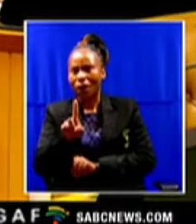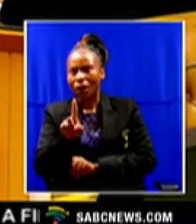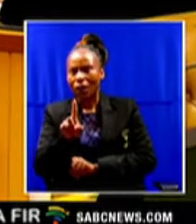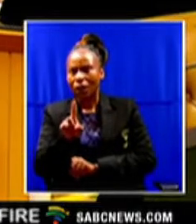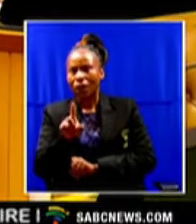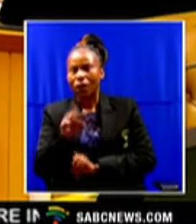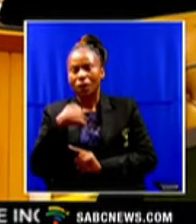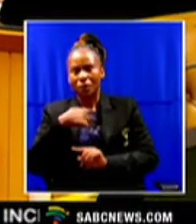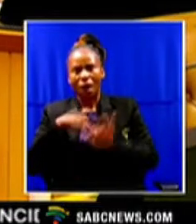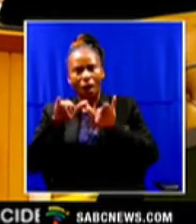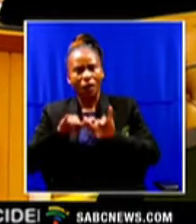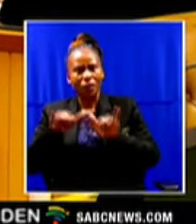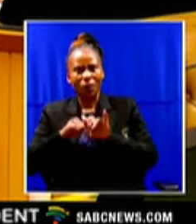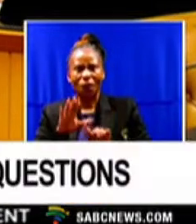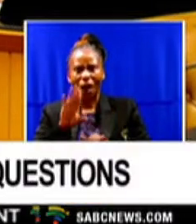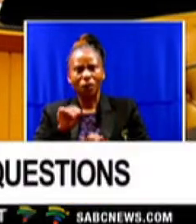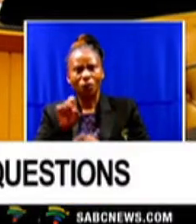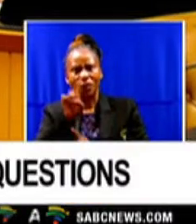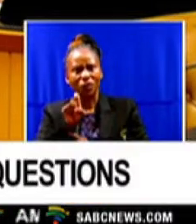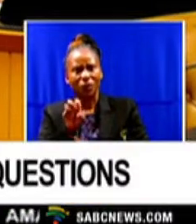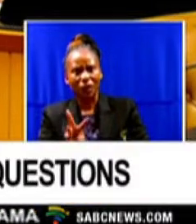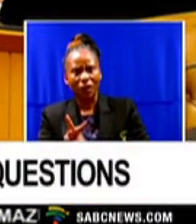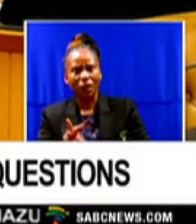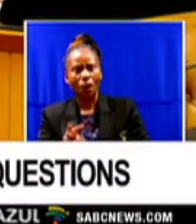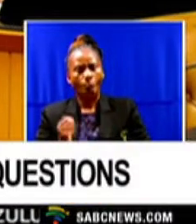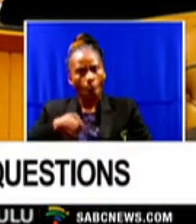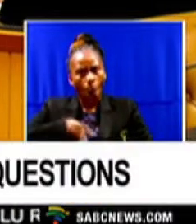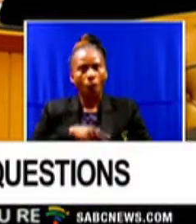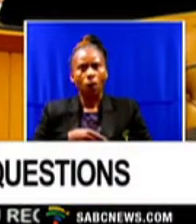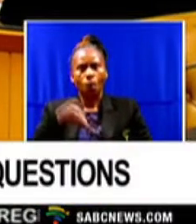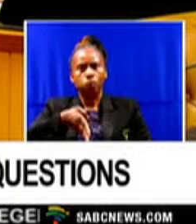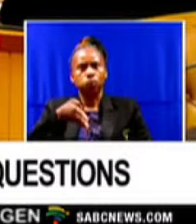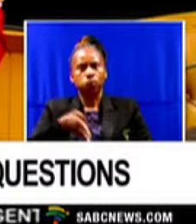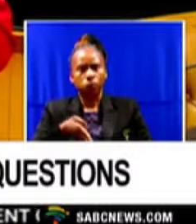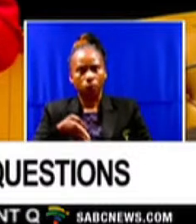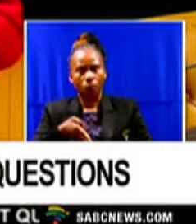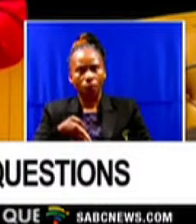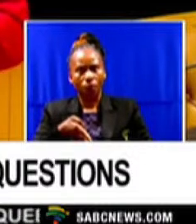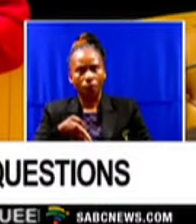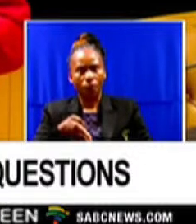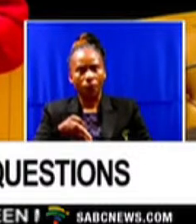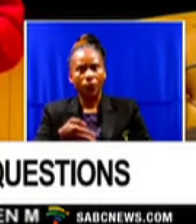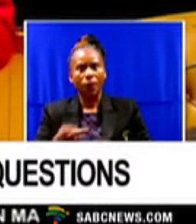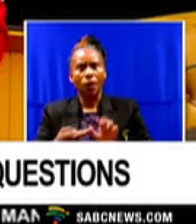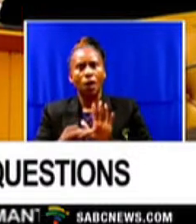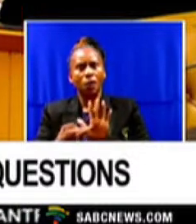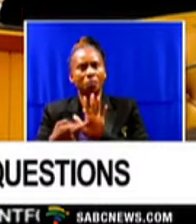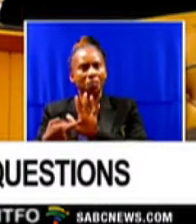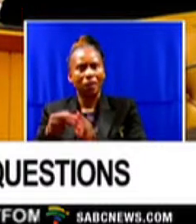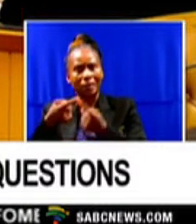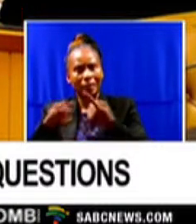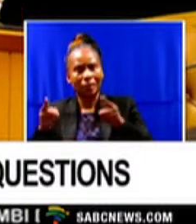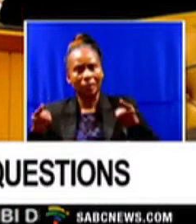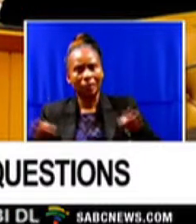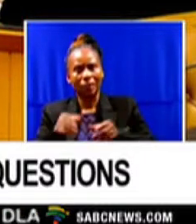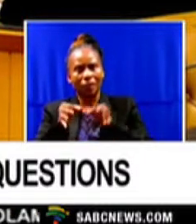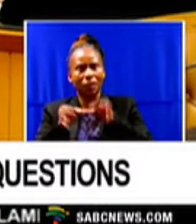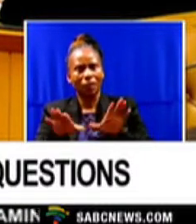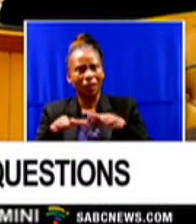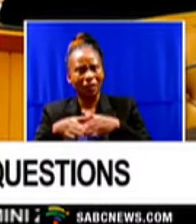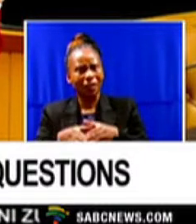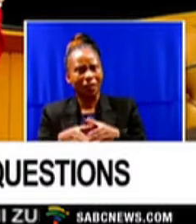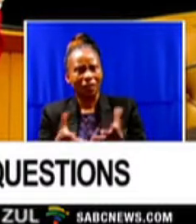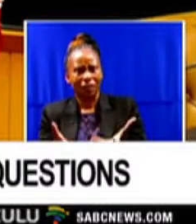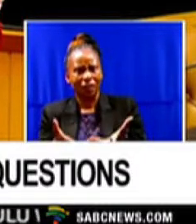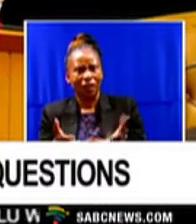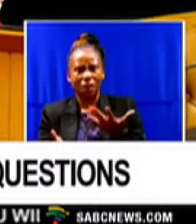questions, because all of us who are here are representing political parties. And as far as we're concerned, maybe you